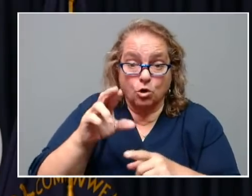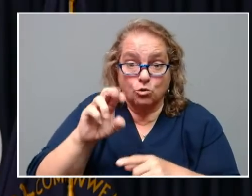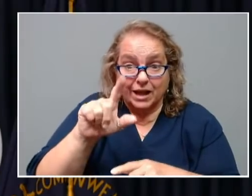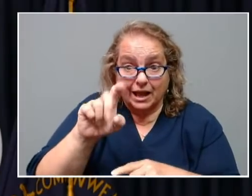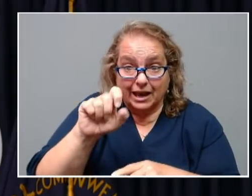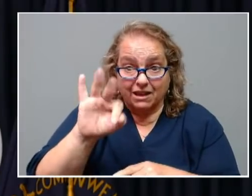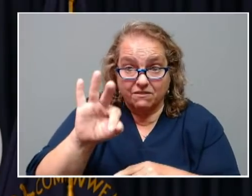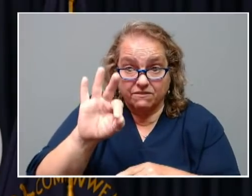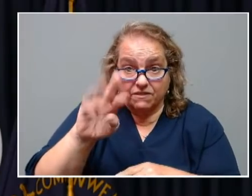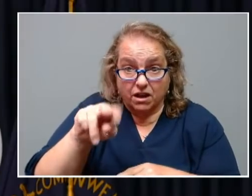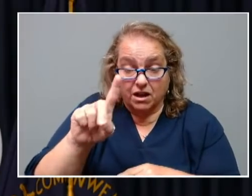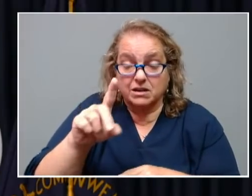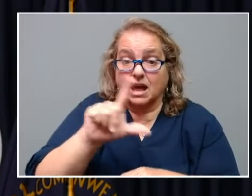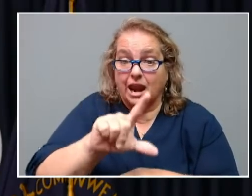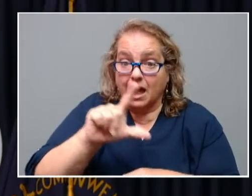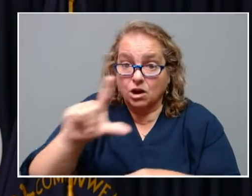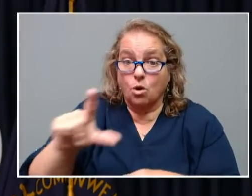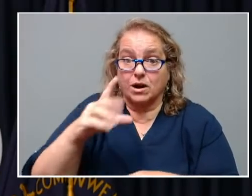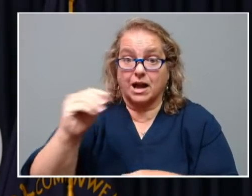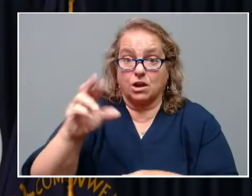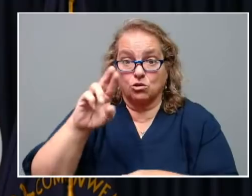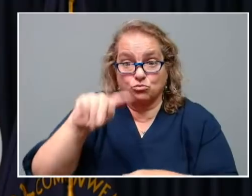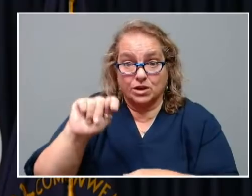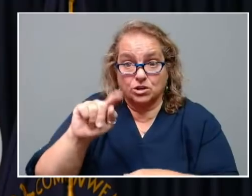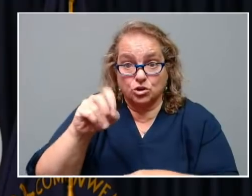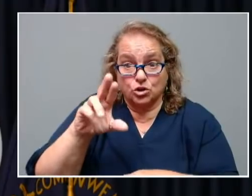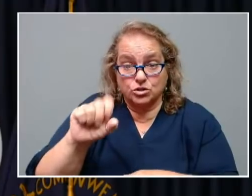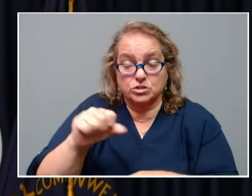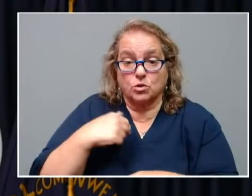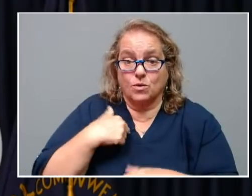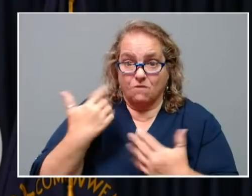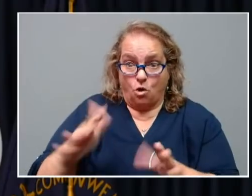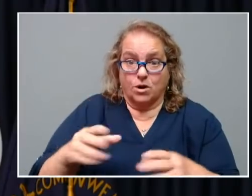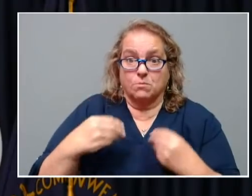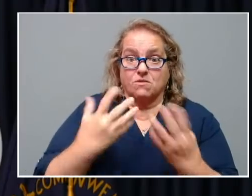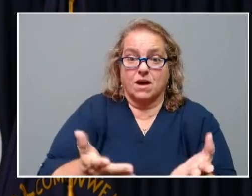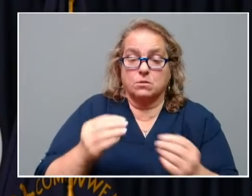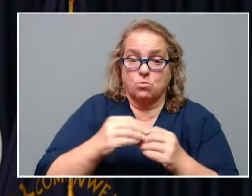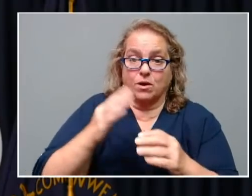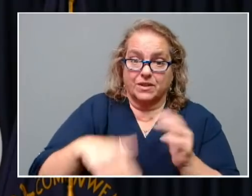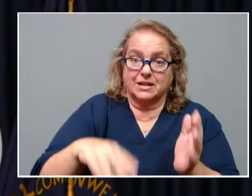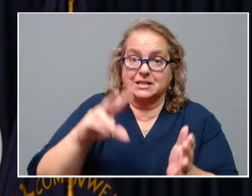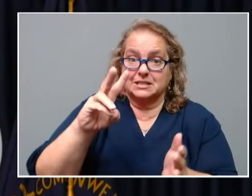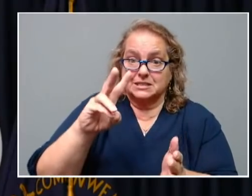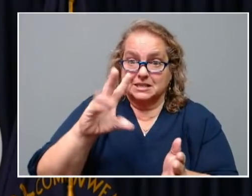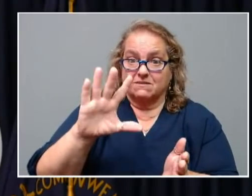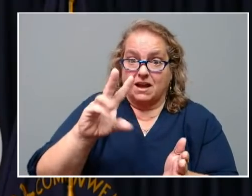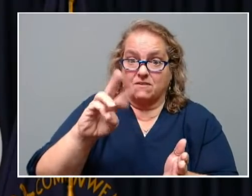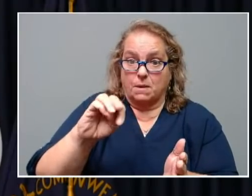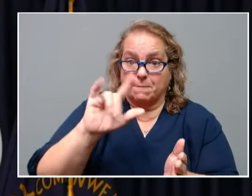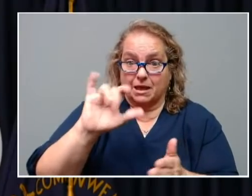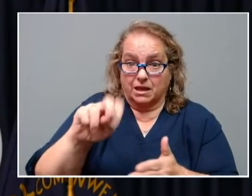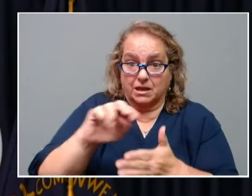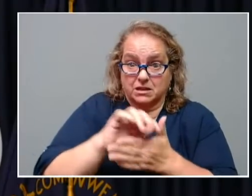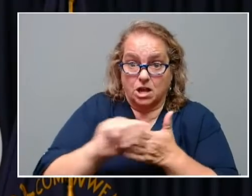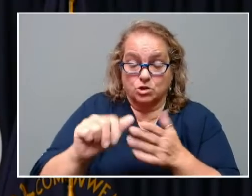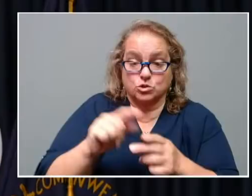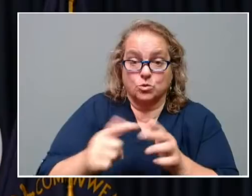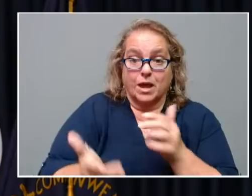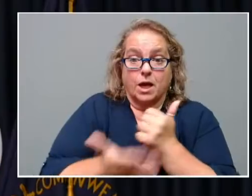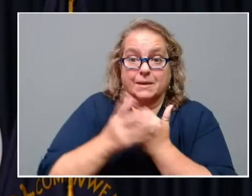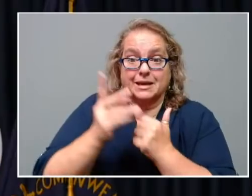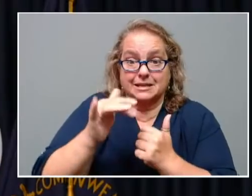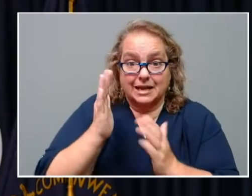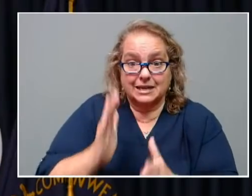landlords and renters. We've now provided more than $65 million to help Kentuckians stay in their homes, to keep their lights on, their